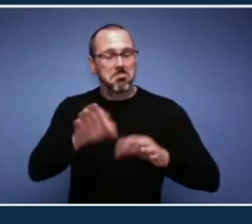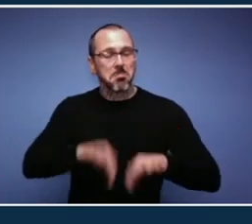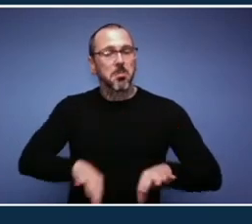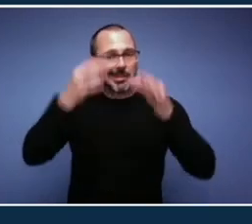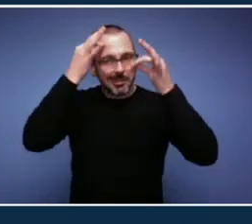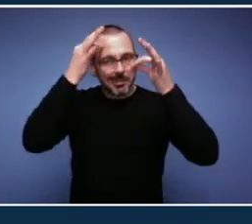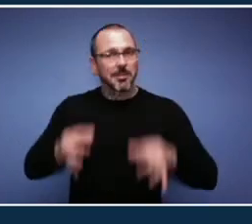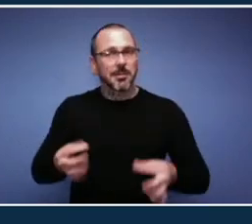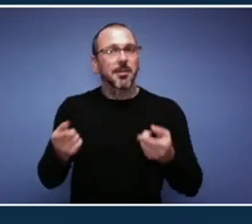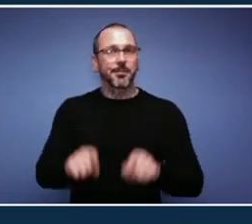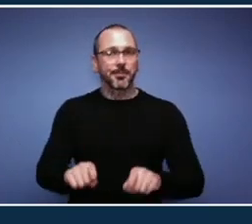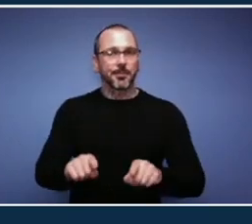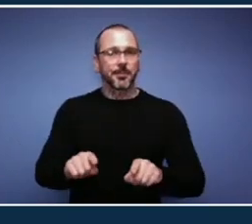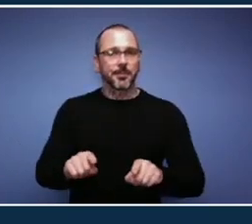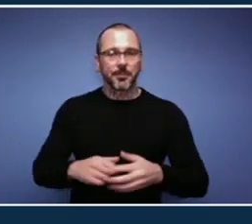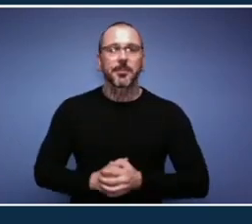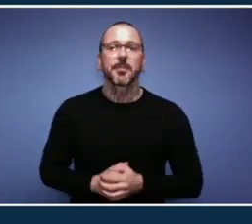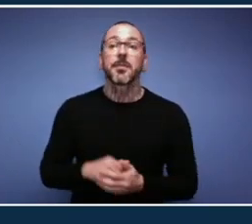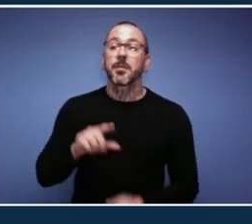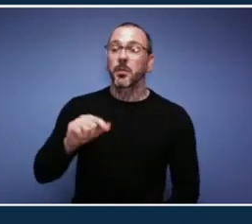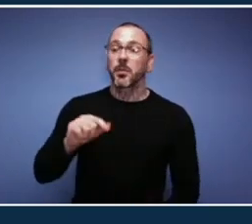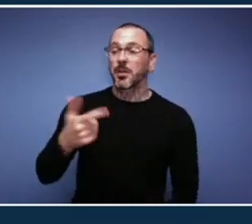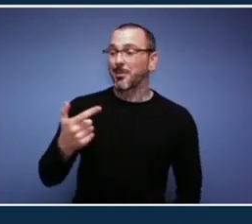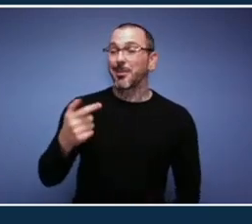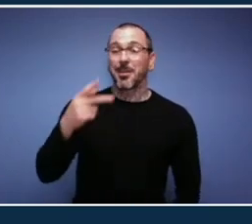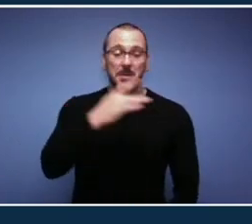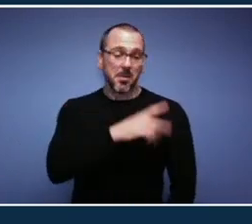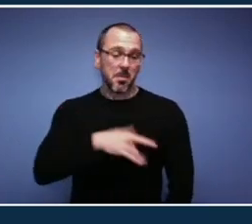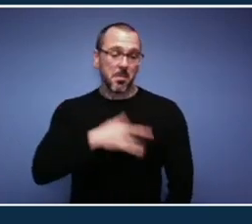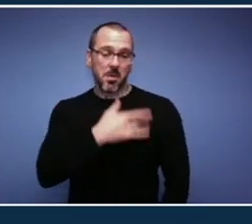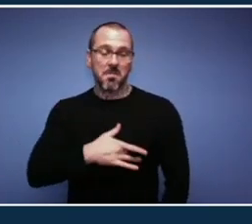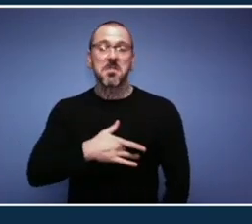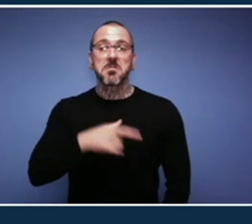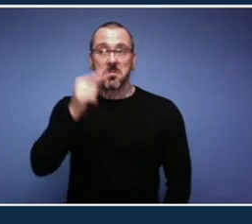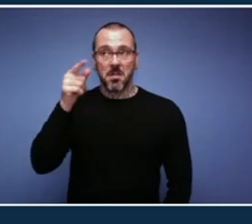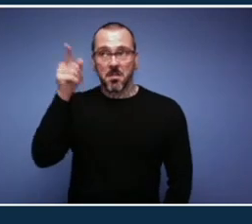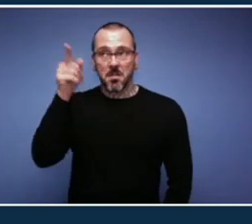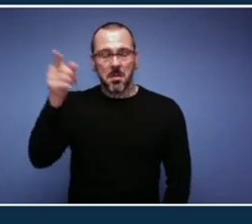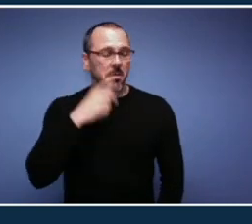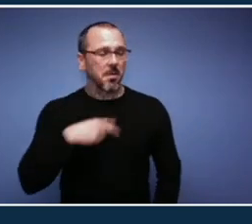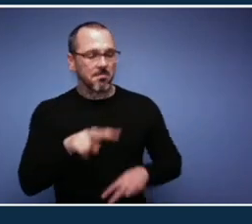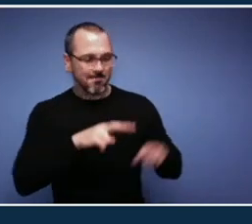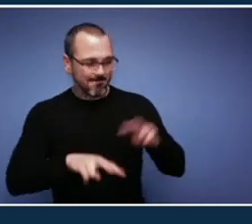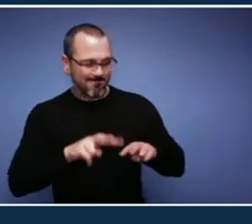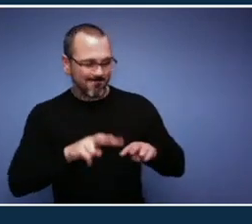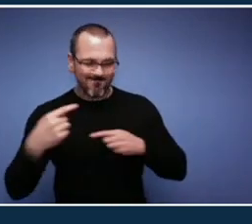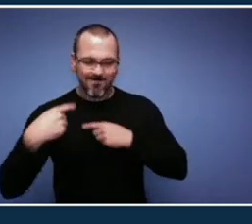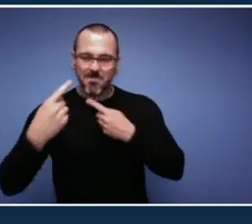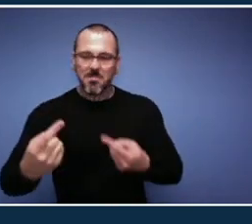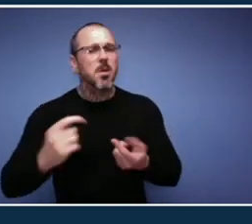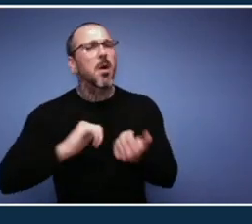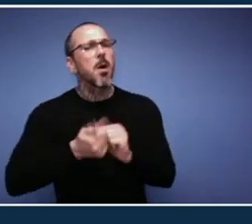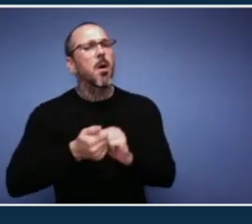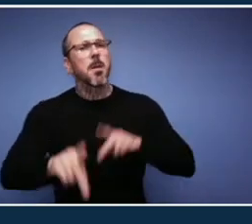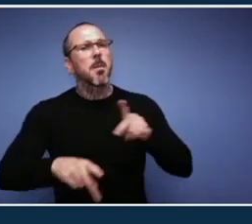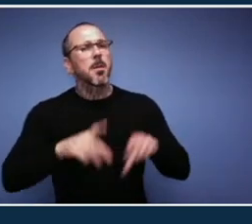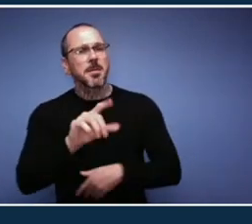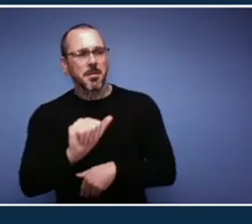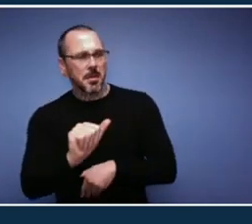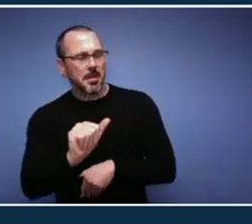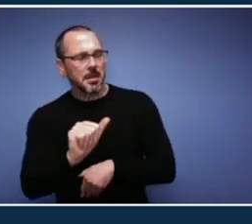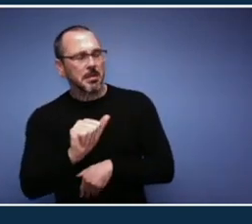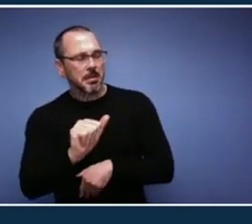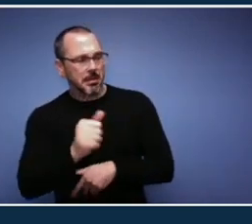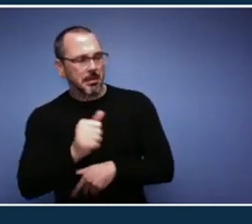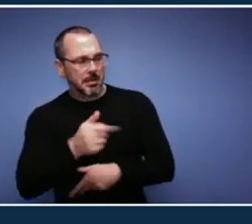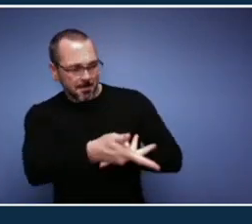province was, its treatment of people with, towards people with disabilities was discriminatory.